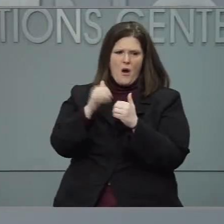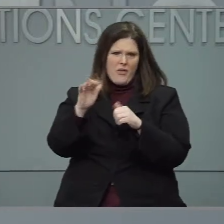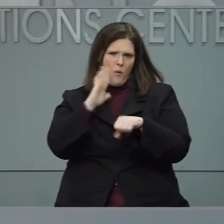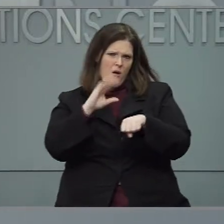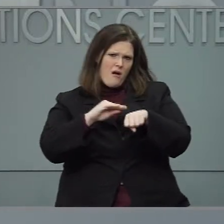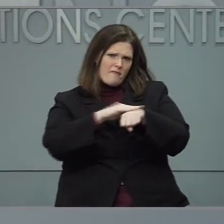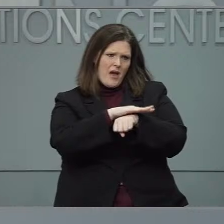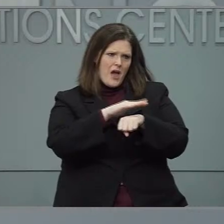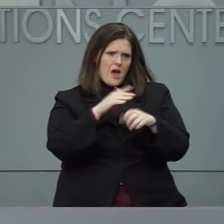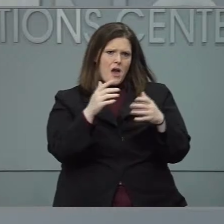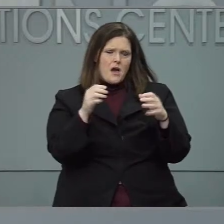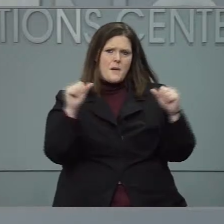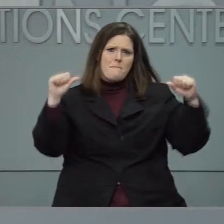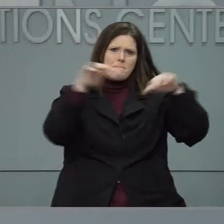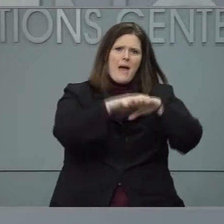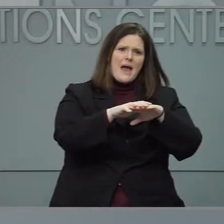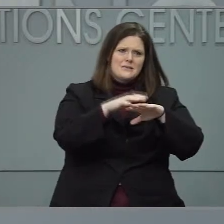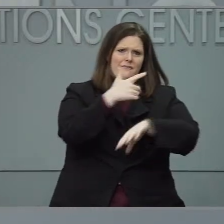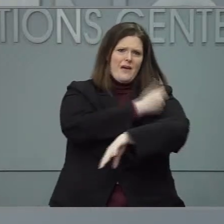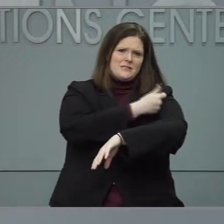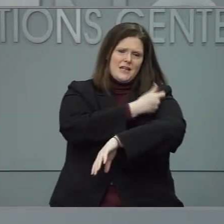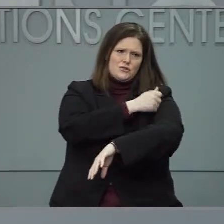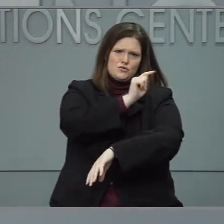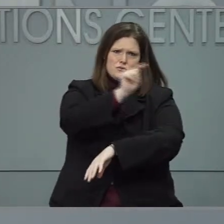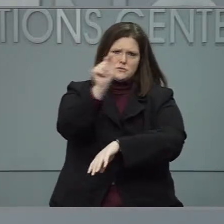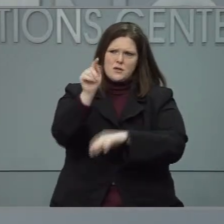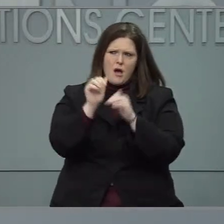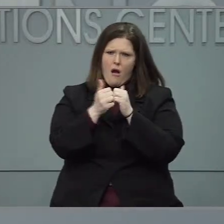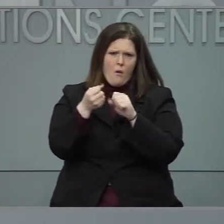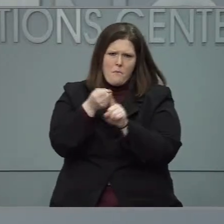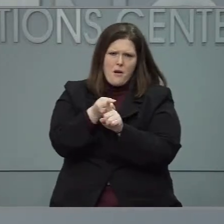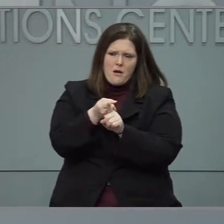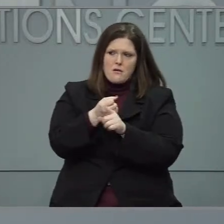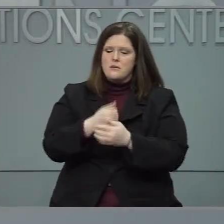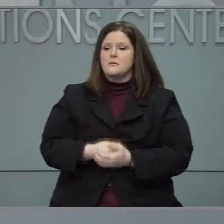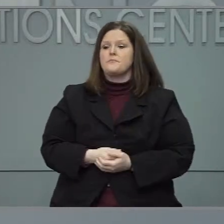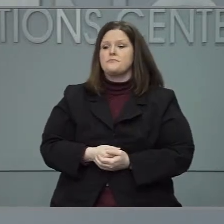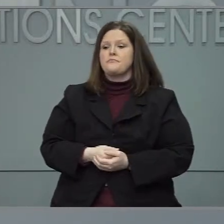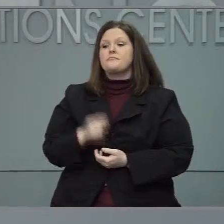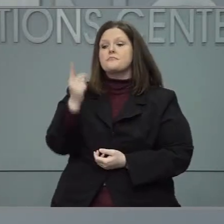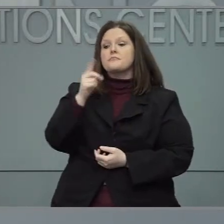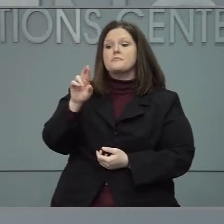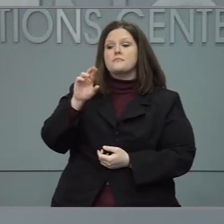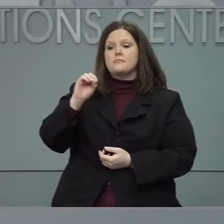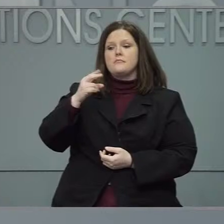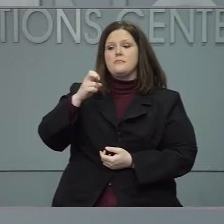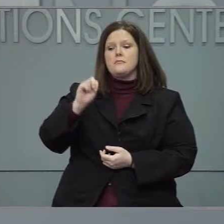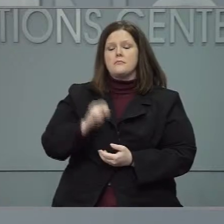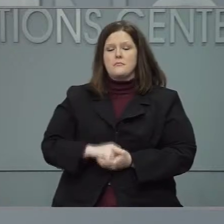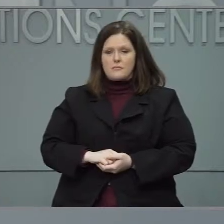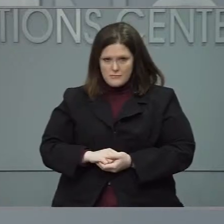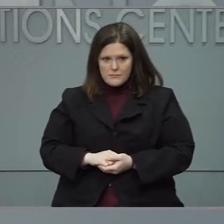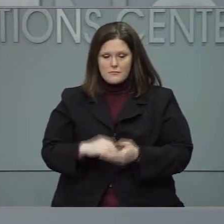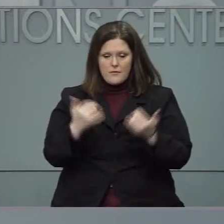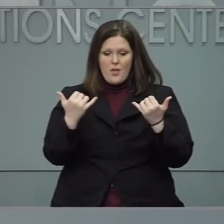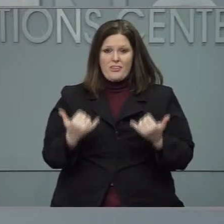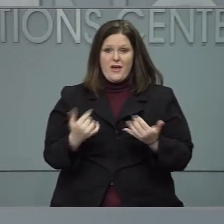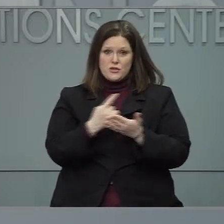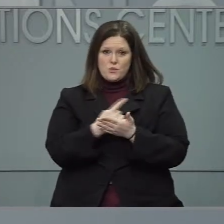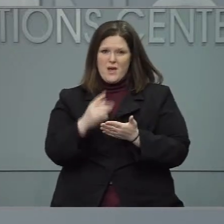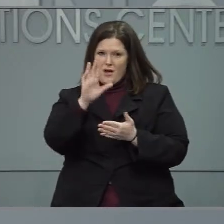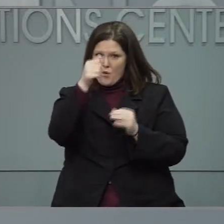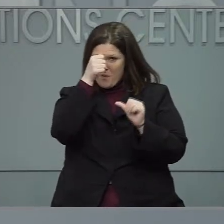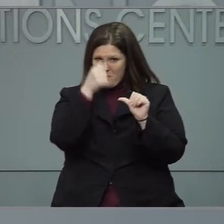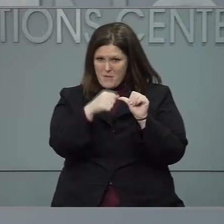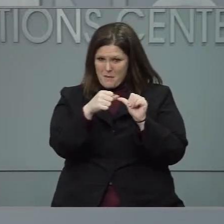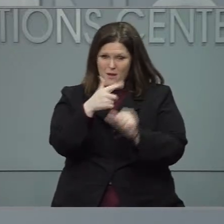vaccination clinics that go along with it? Thanks so much. Well, thanks so much. So as of right now, starting this coming week, and remember the vaccine